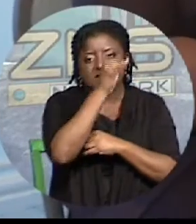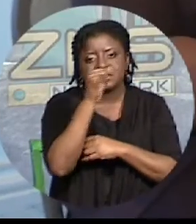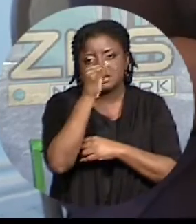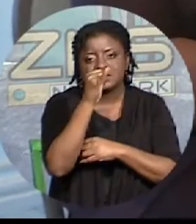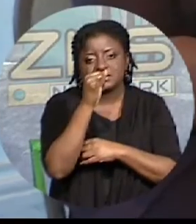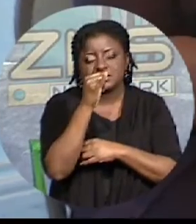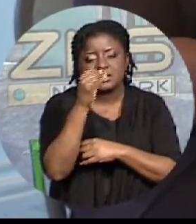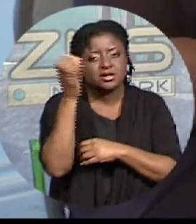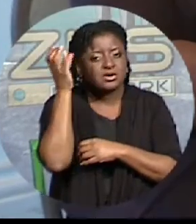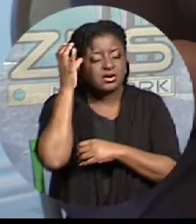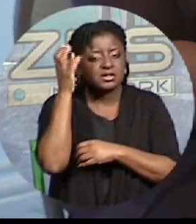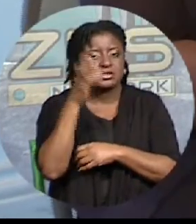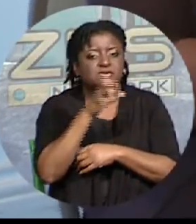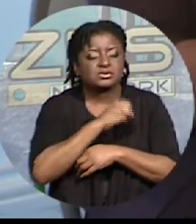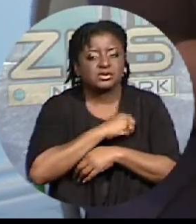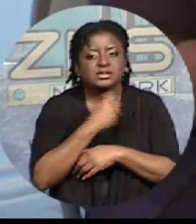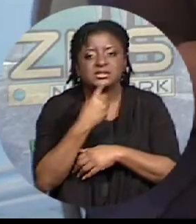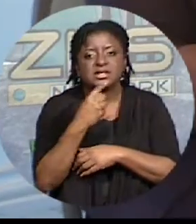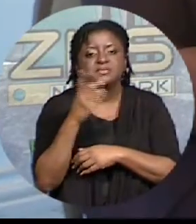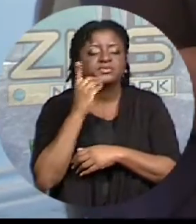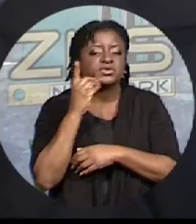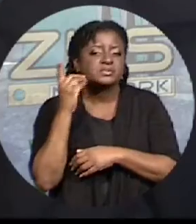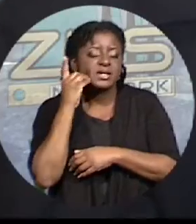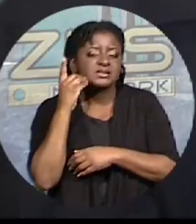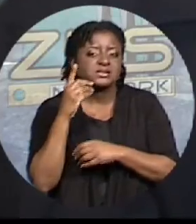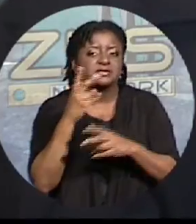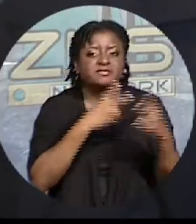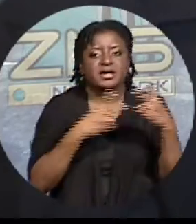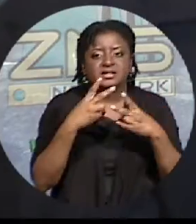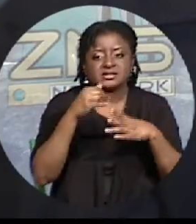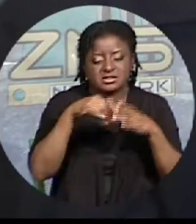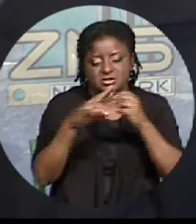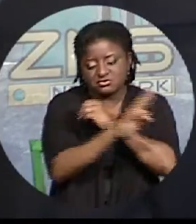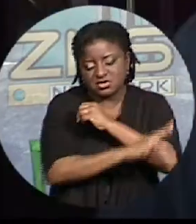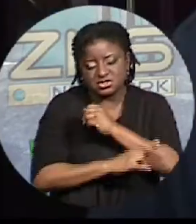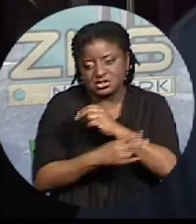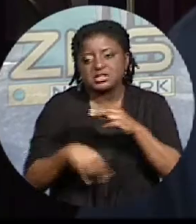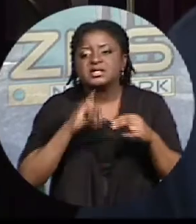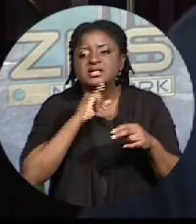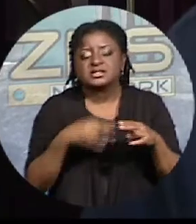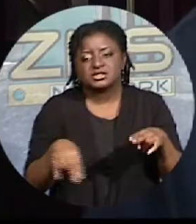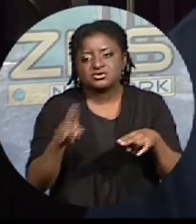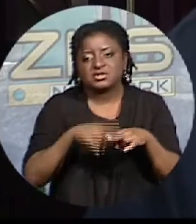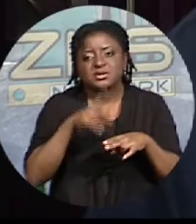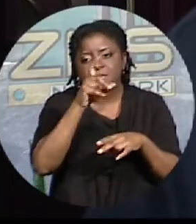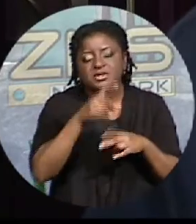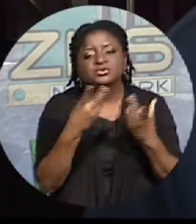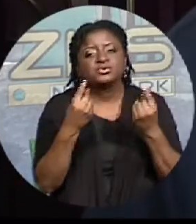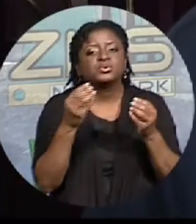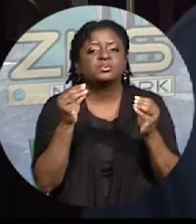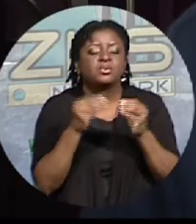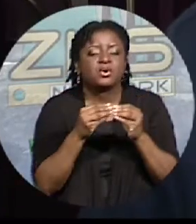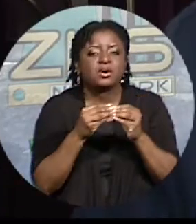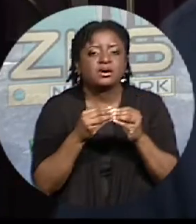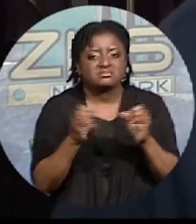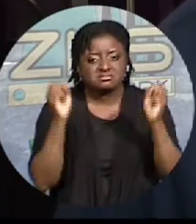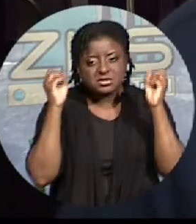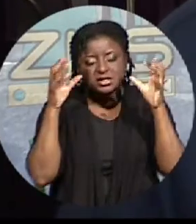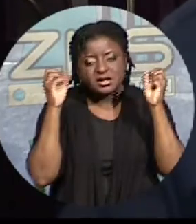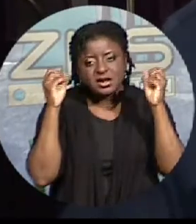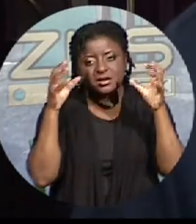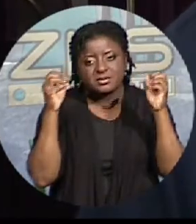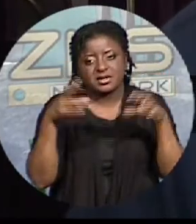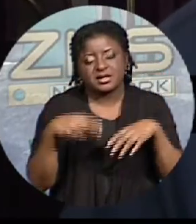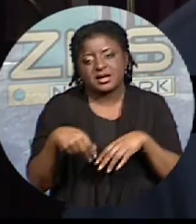is increasing and more must be done to break the cycle. It is alarmingly high for us, for